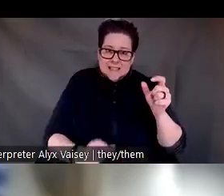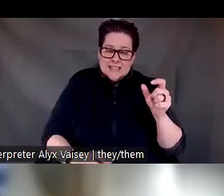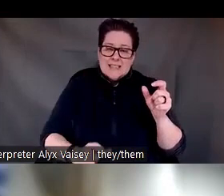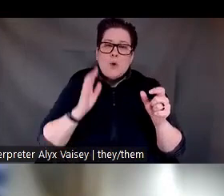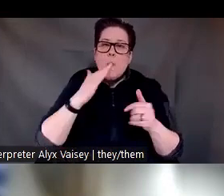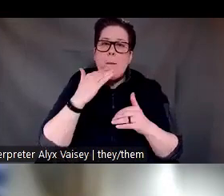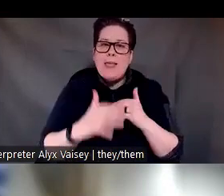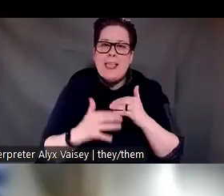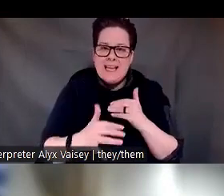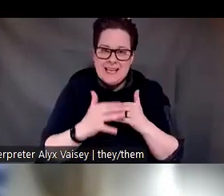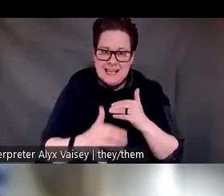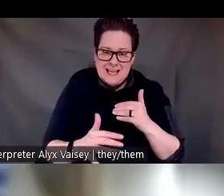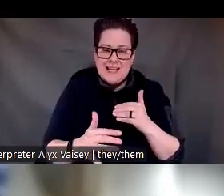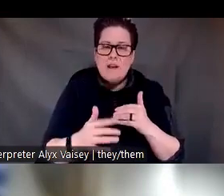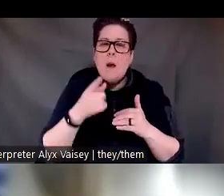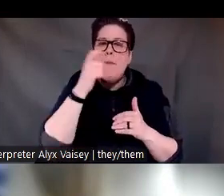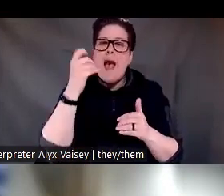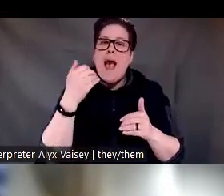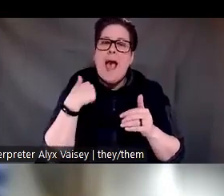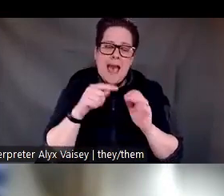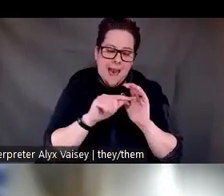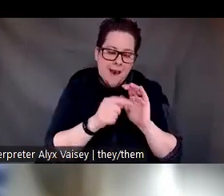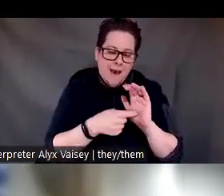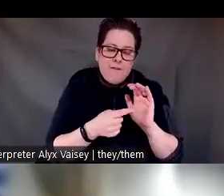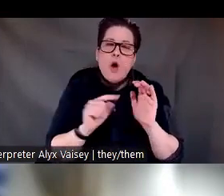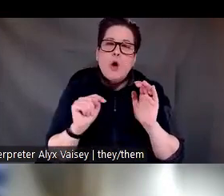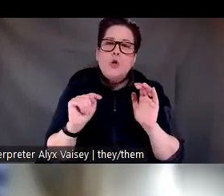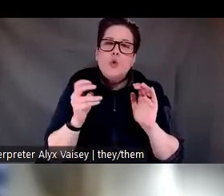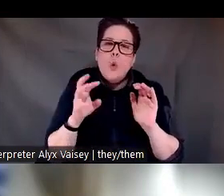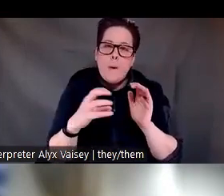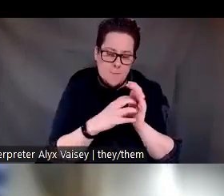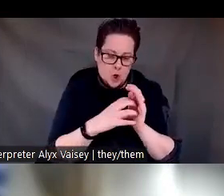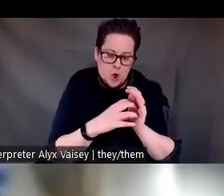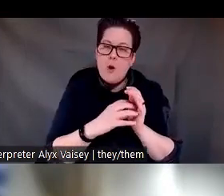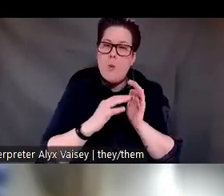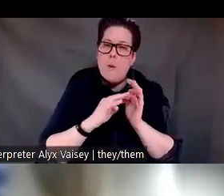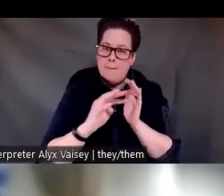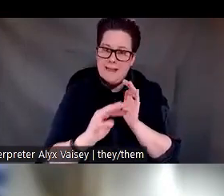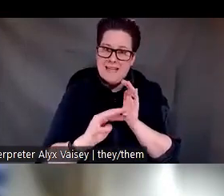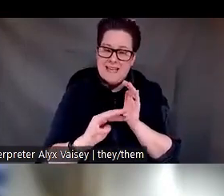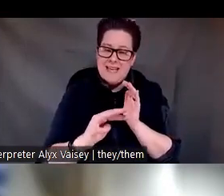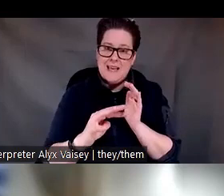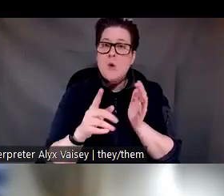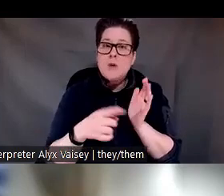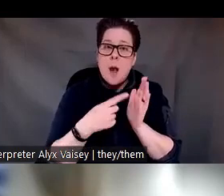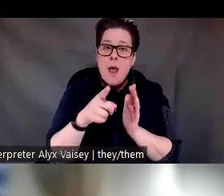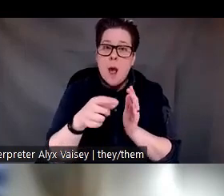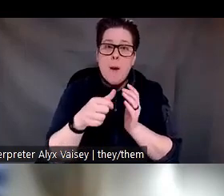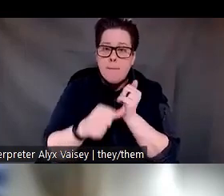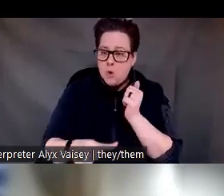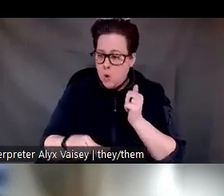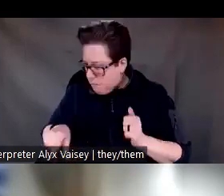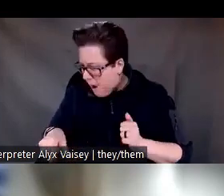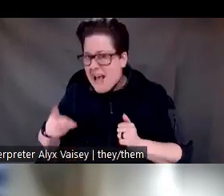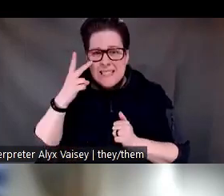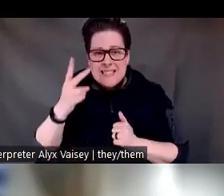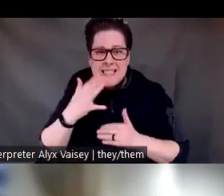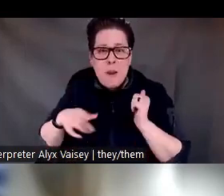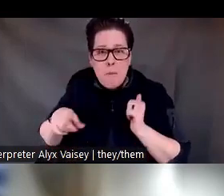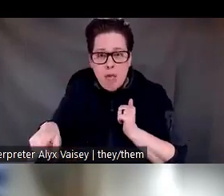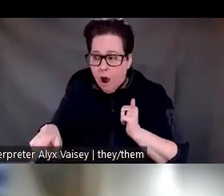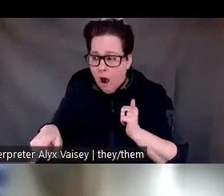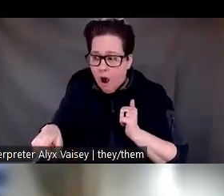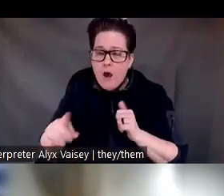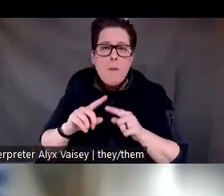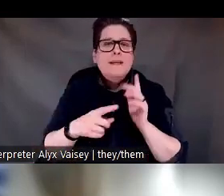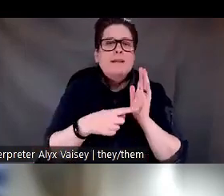there's bleeding from the tumor that you can see to the point where you could see the blood in the stool. And other times there's